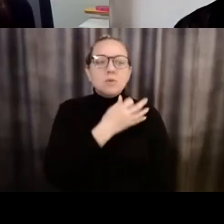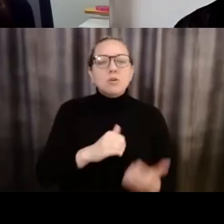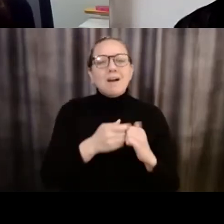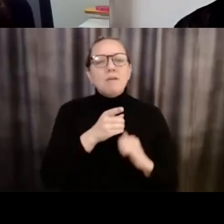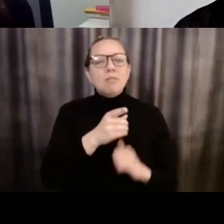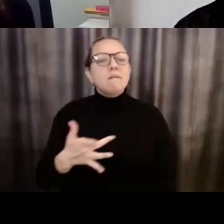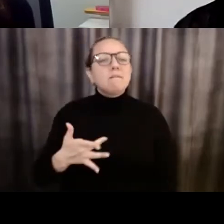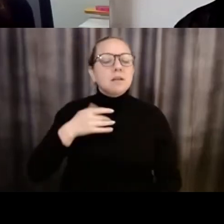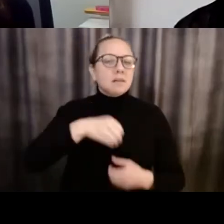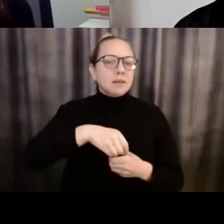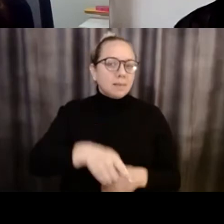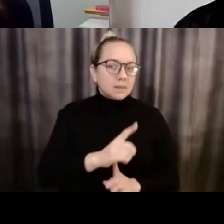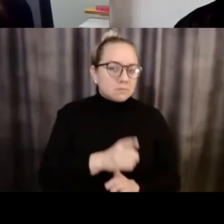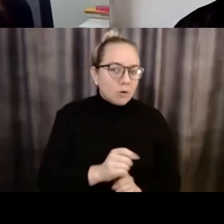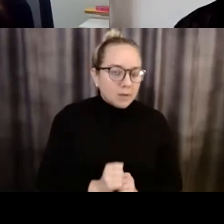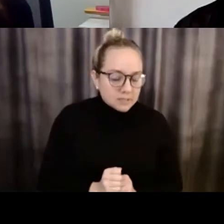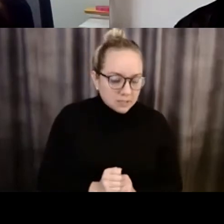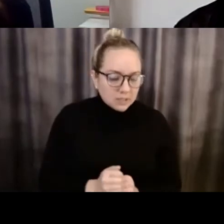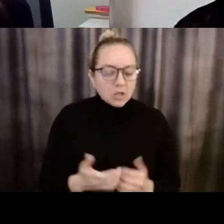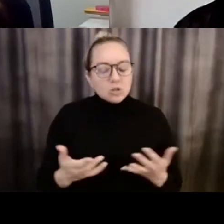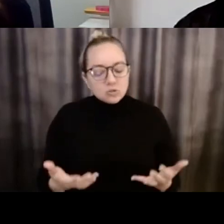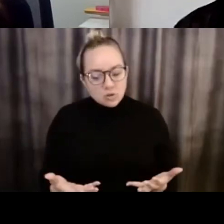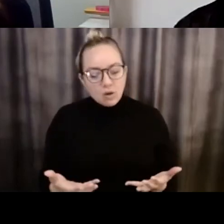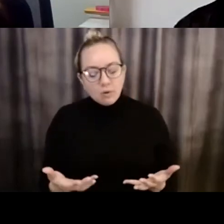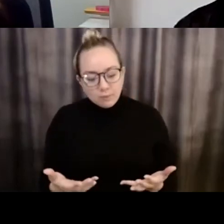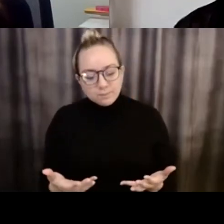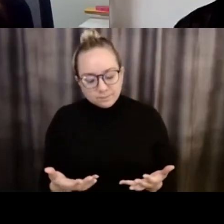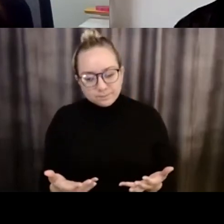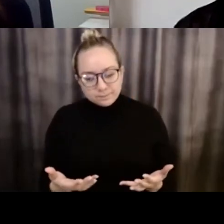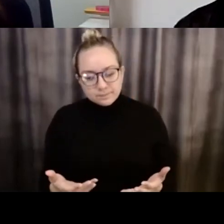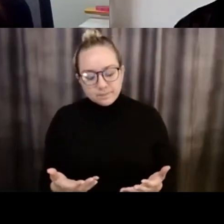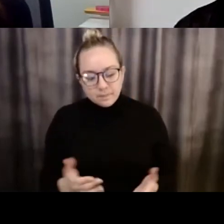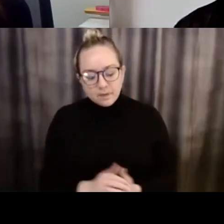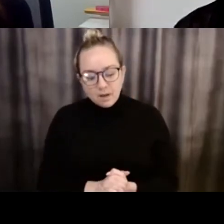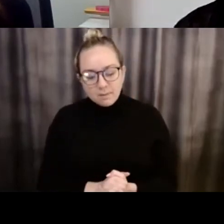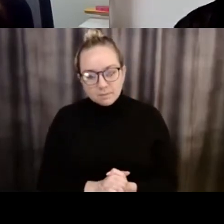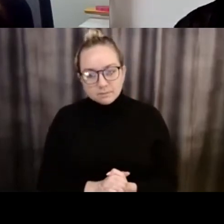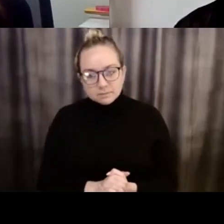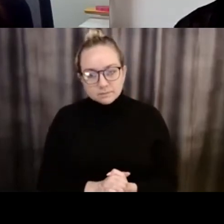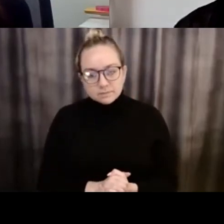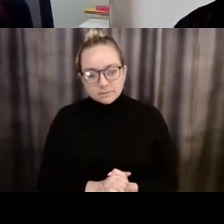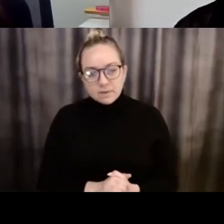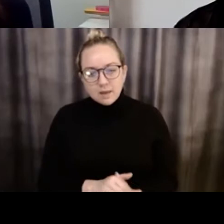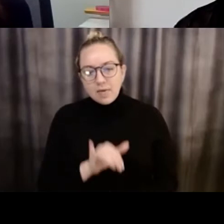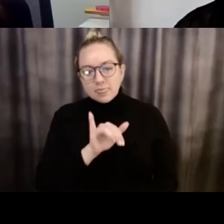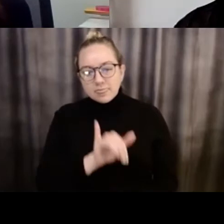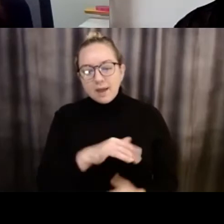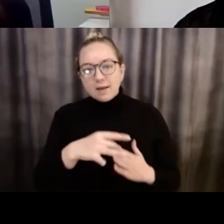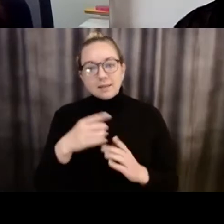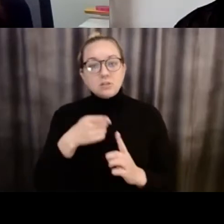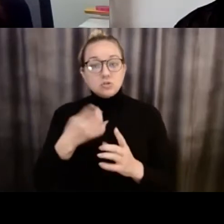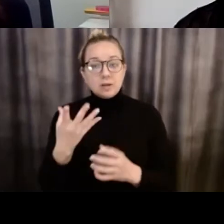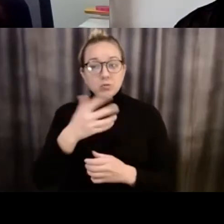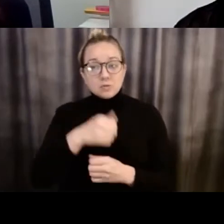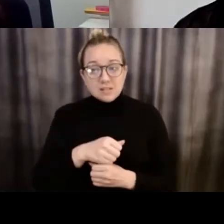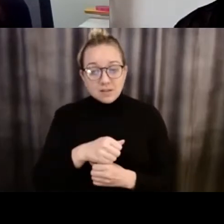long way for us to be calm and respectful and open with other people. It leads to inclusivity. And again,